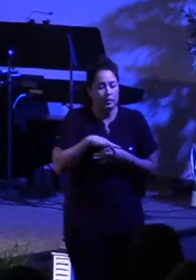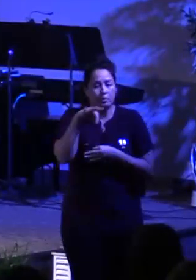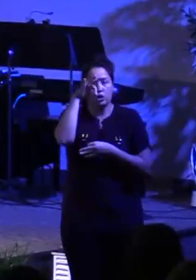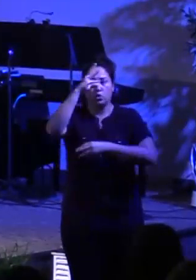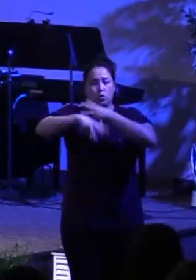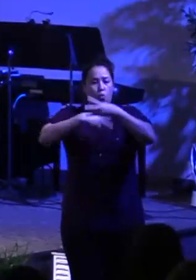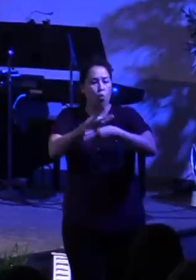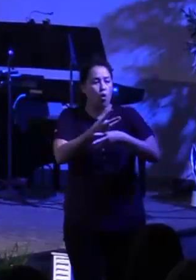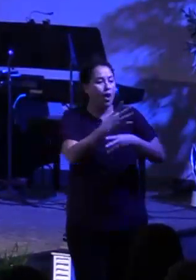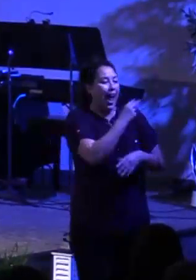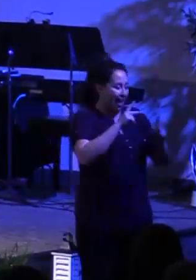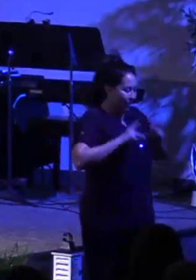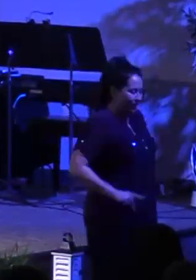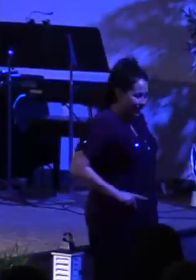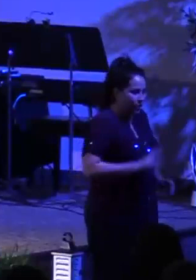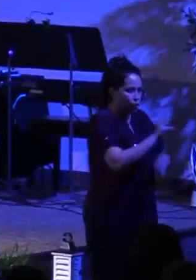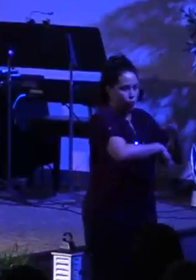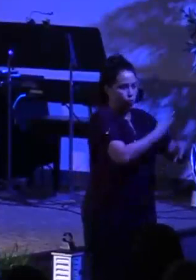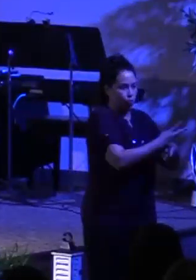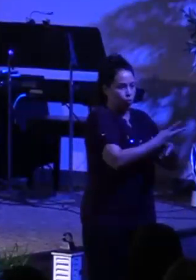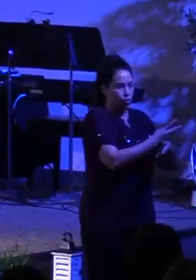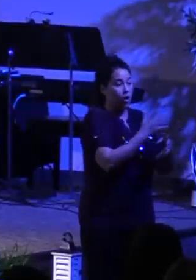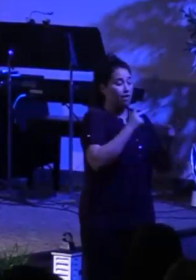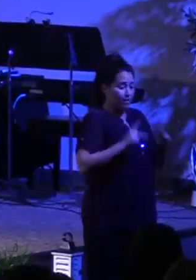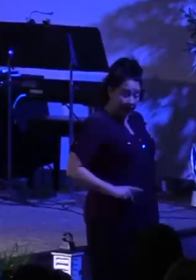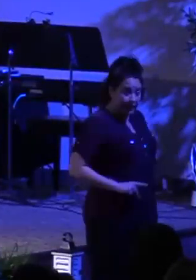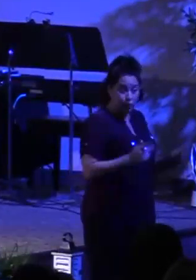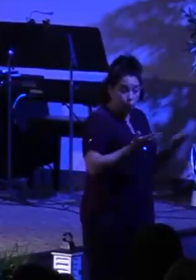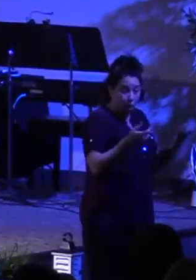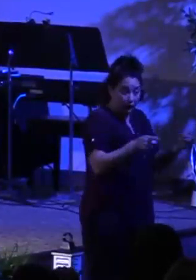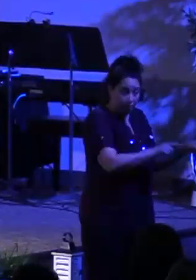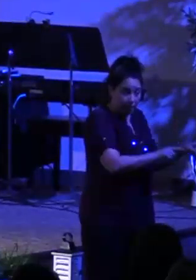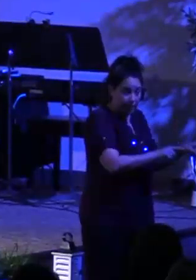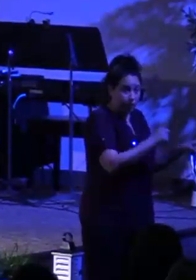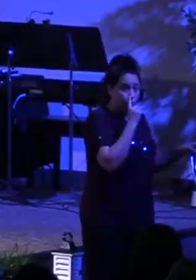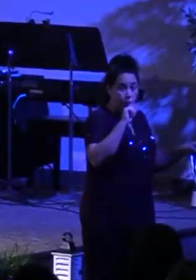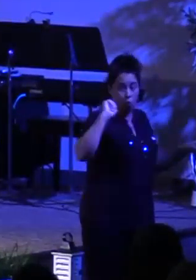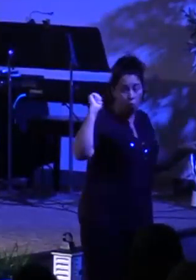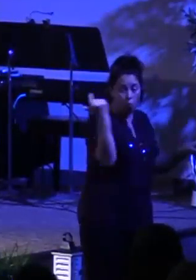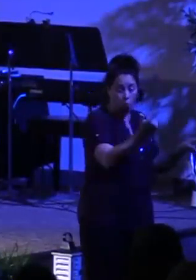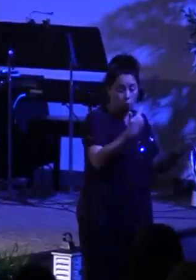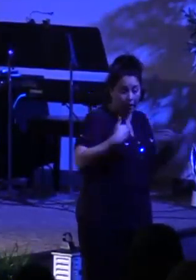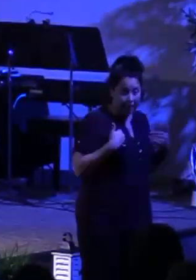sense? Here's what happens on the physical realm. With every single one of us,